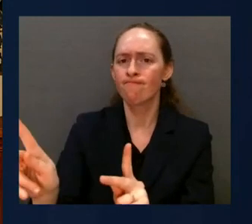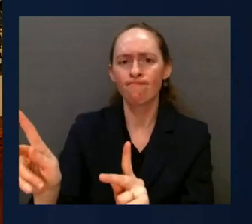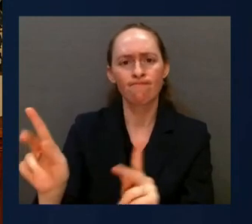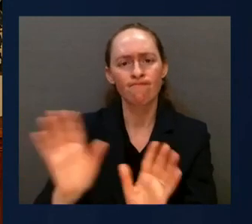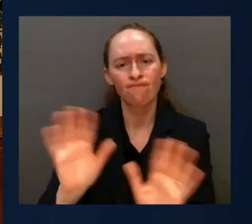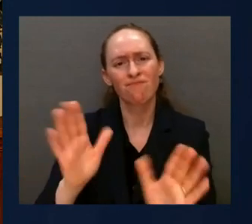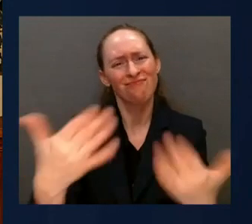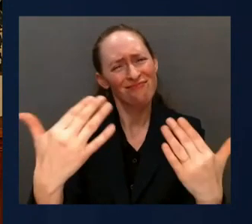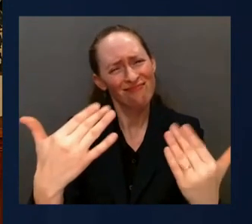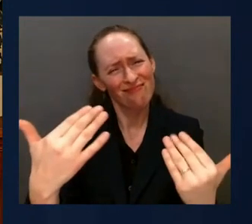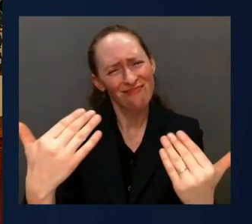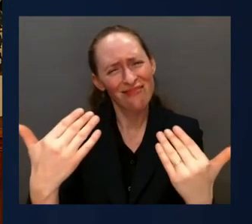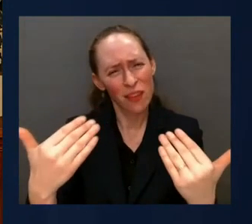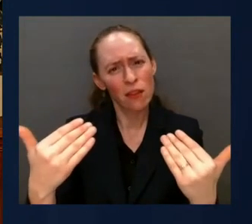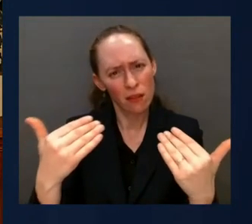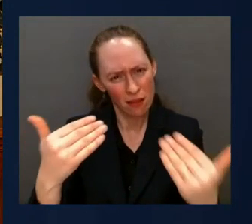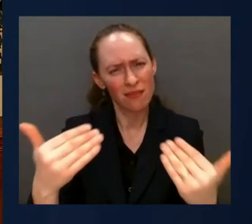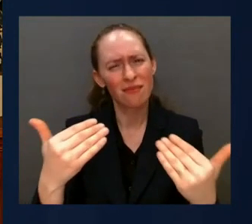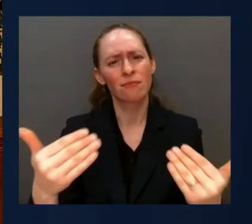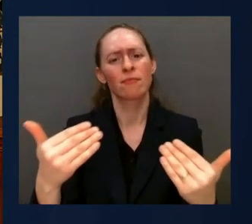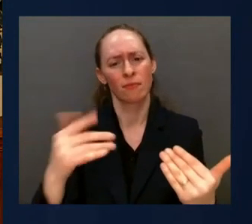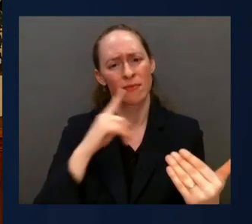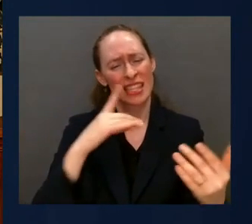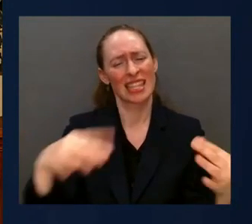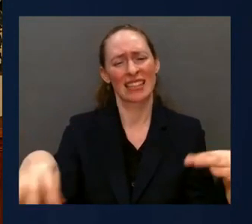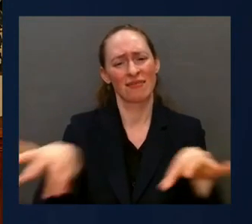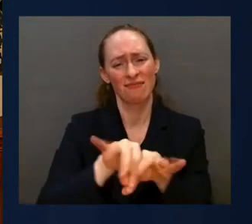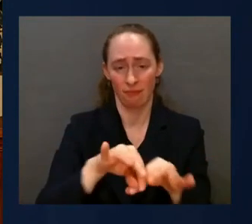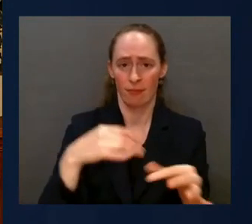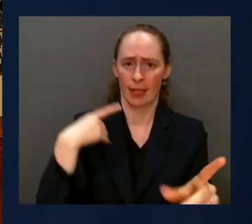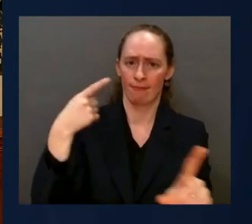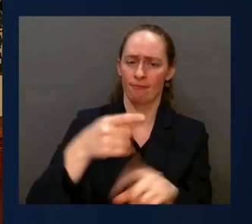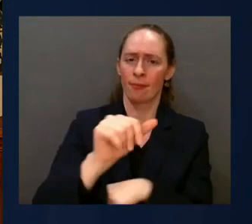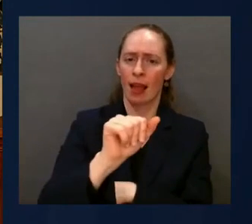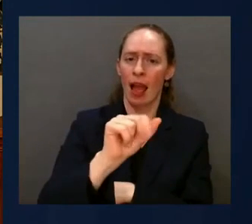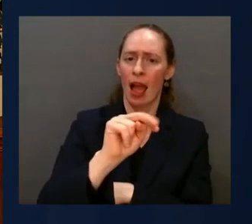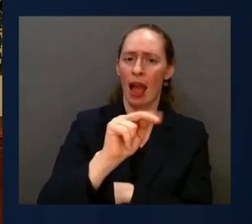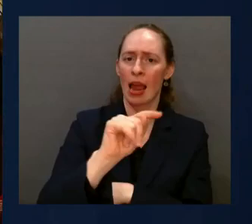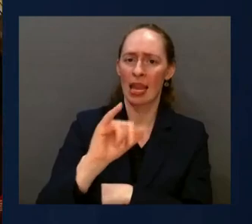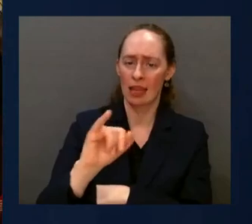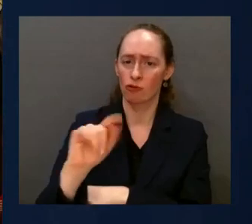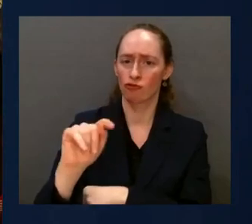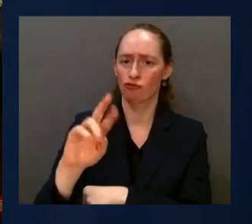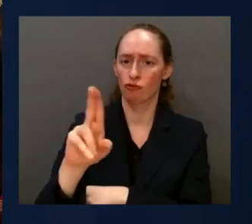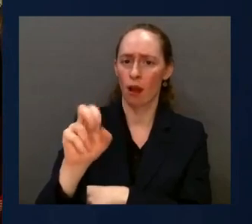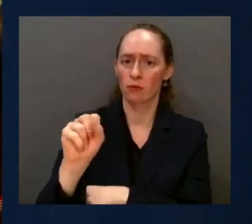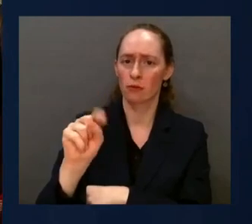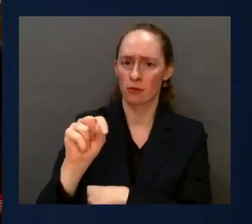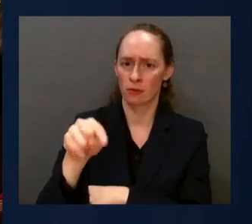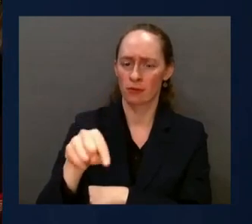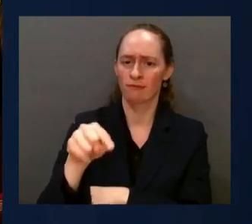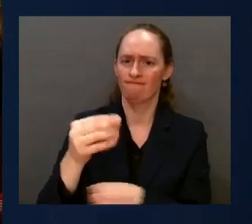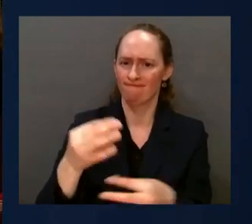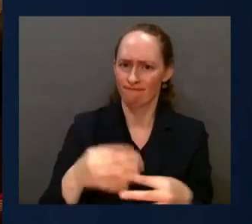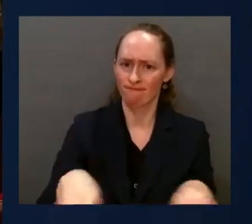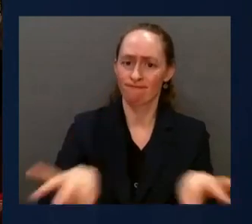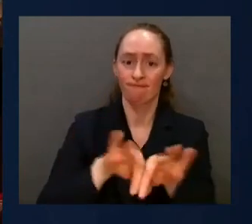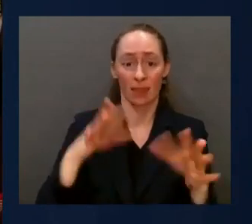enforcement and prevent big online platforms from giving their own products an unfair advantage.